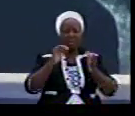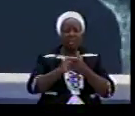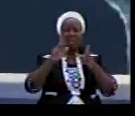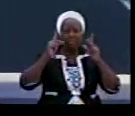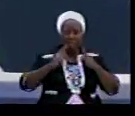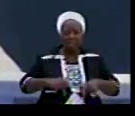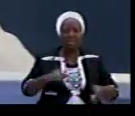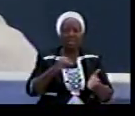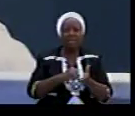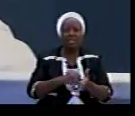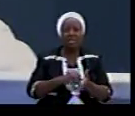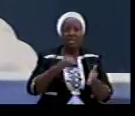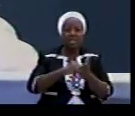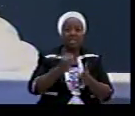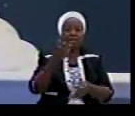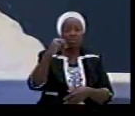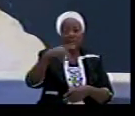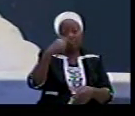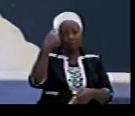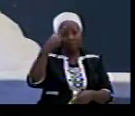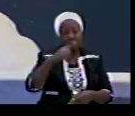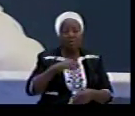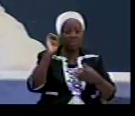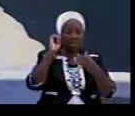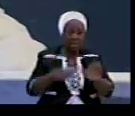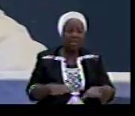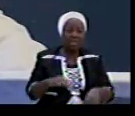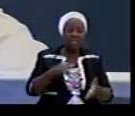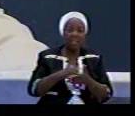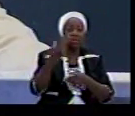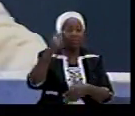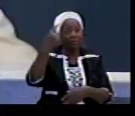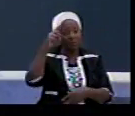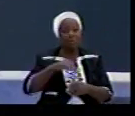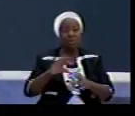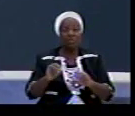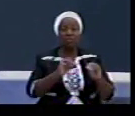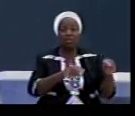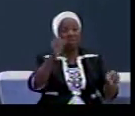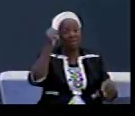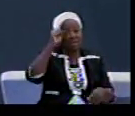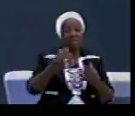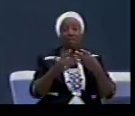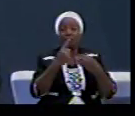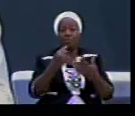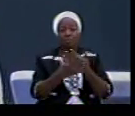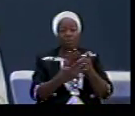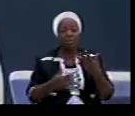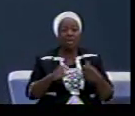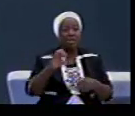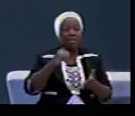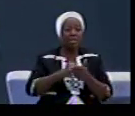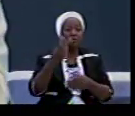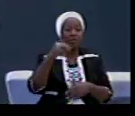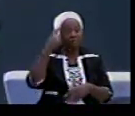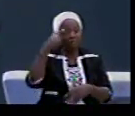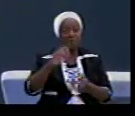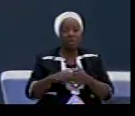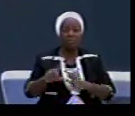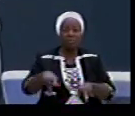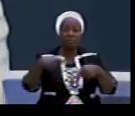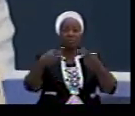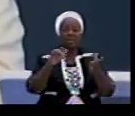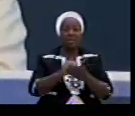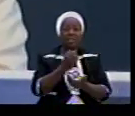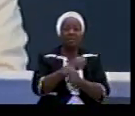died. It was for you he shed his blood. It was for you he provided salvation. When you